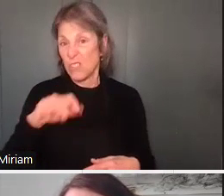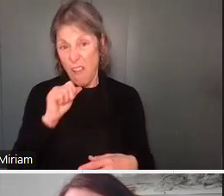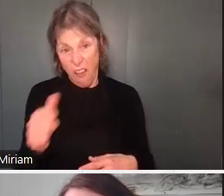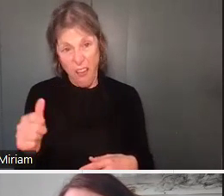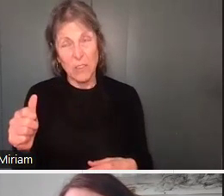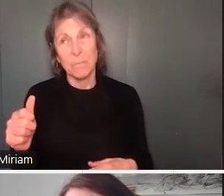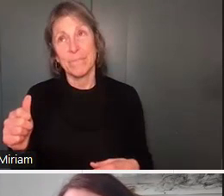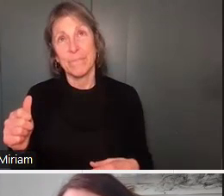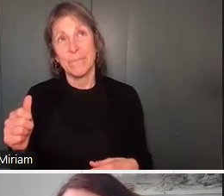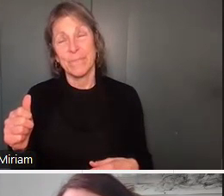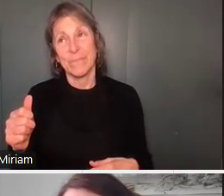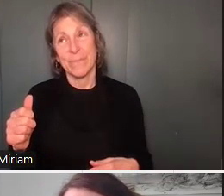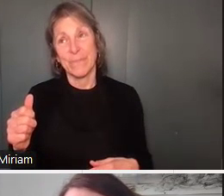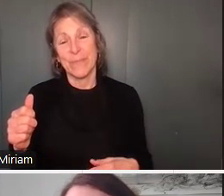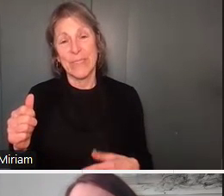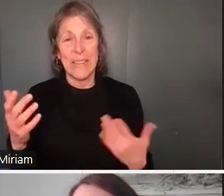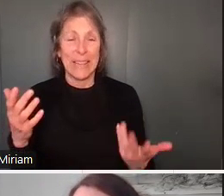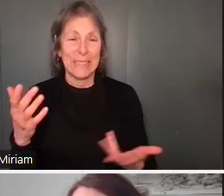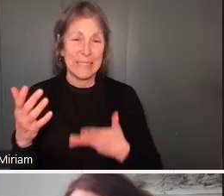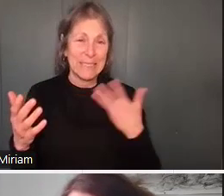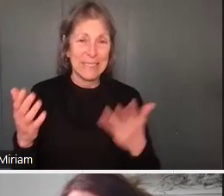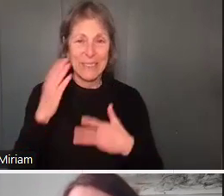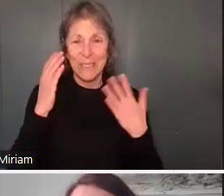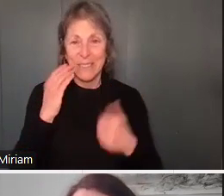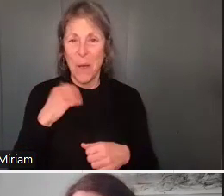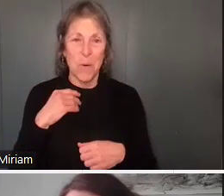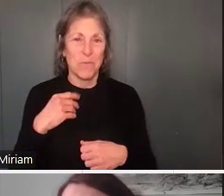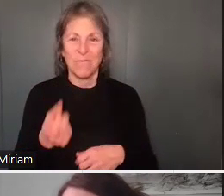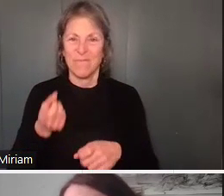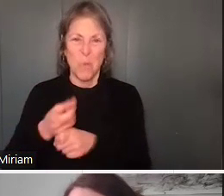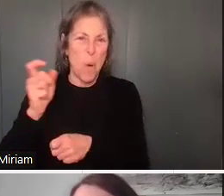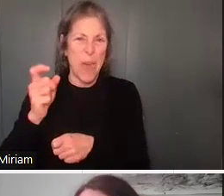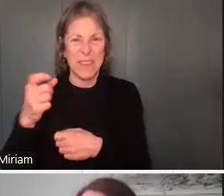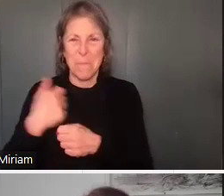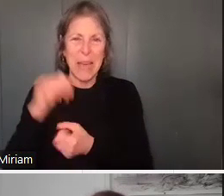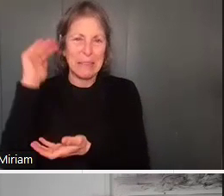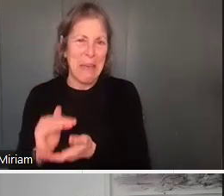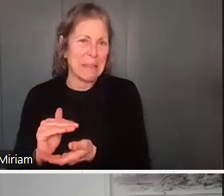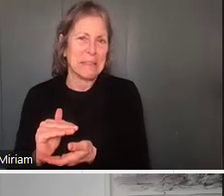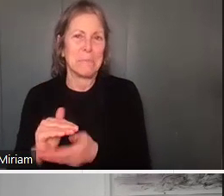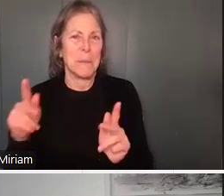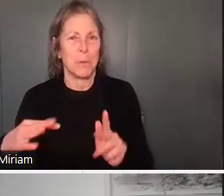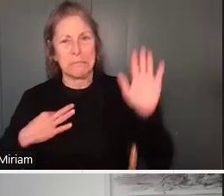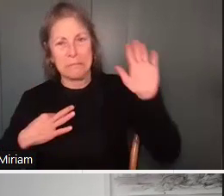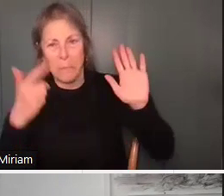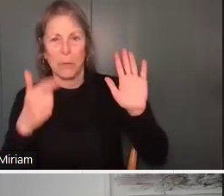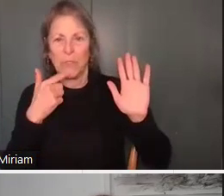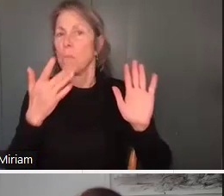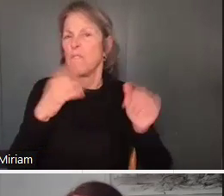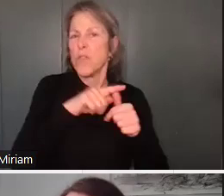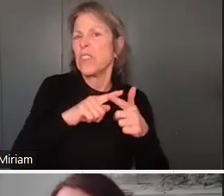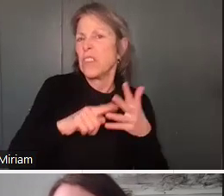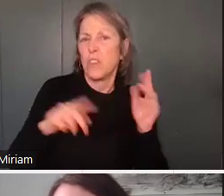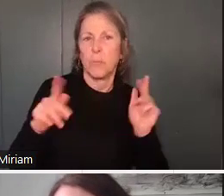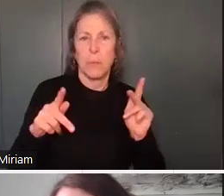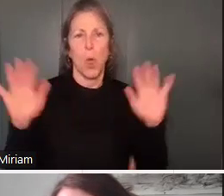of taint the potential, Right. by I think- saying that. I Yeah. agree. Yeah,